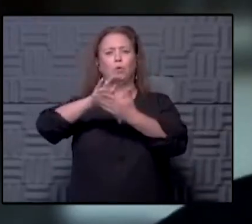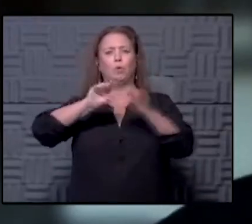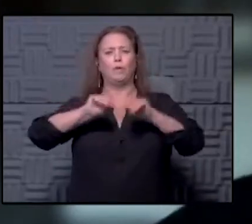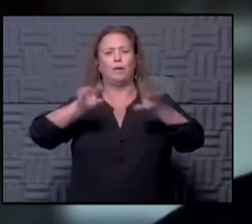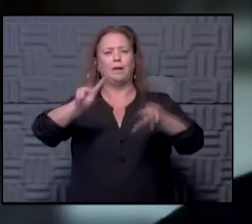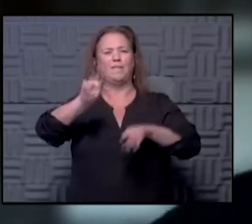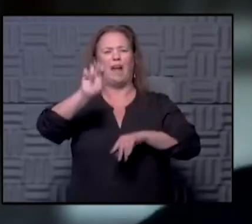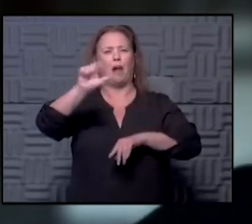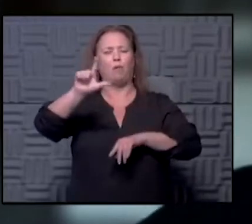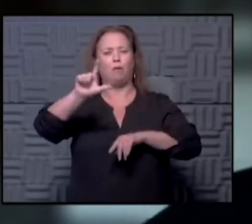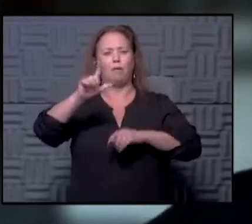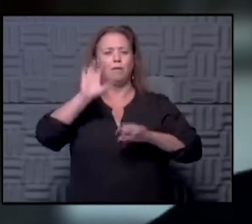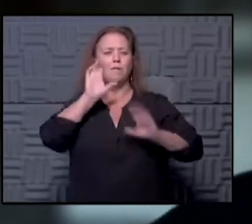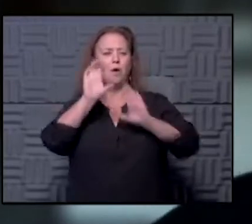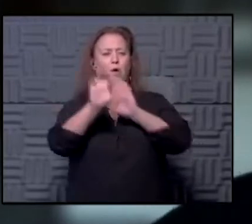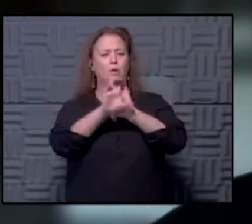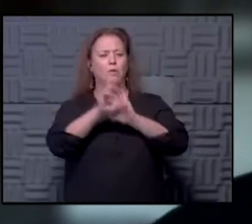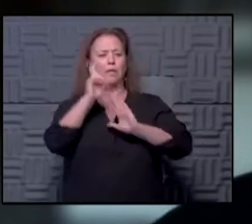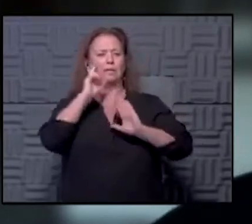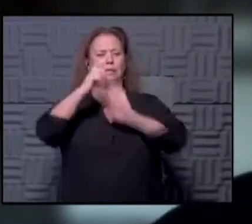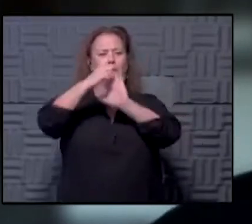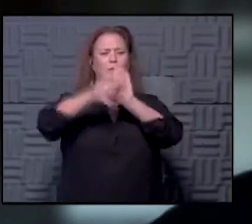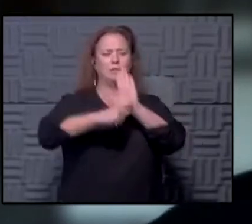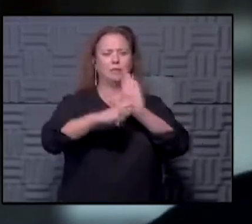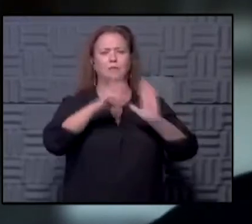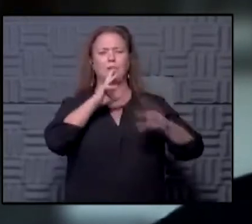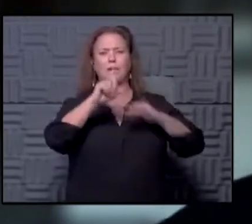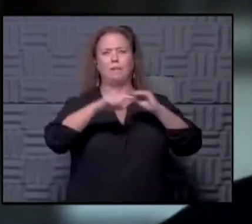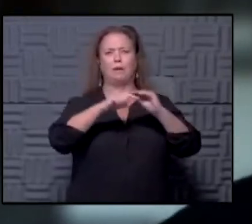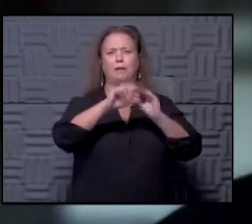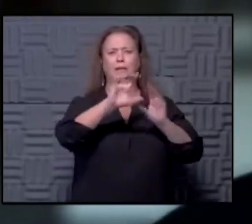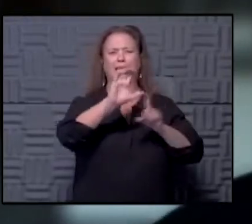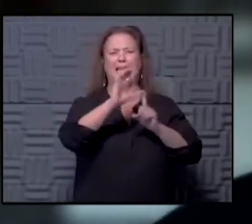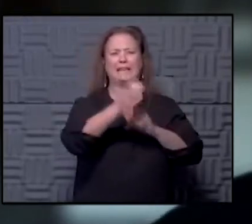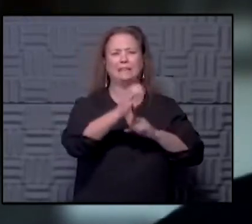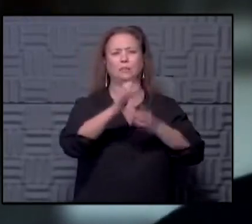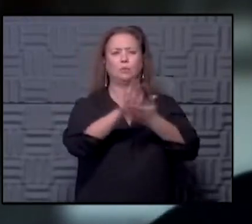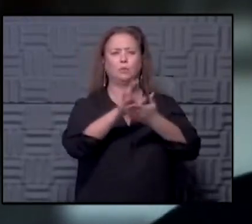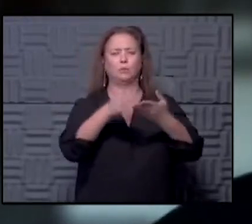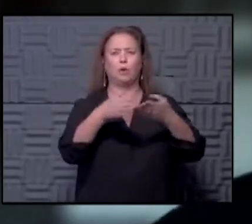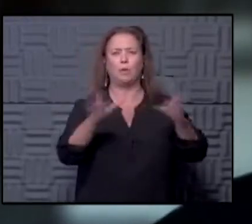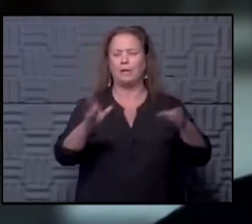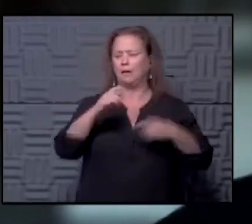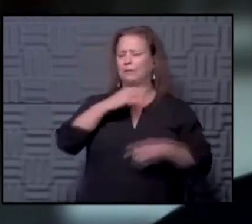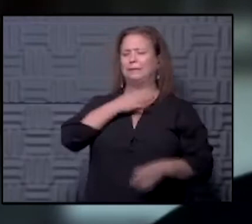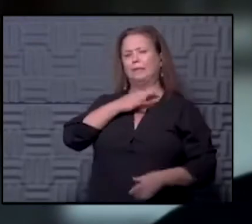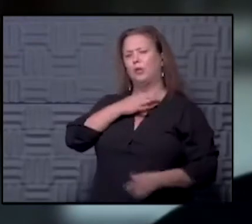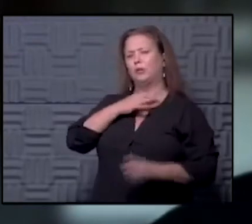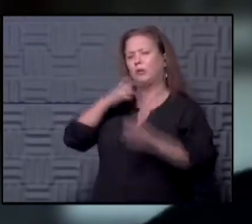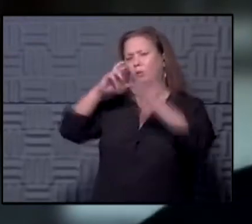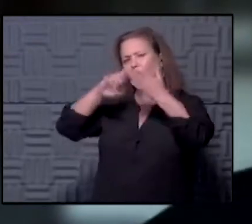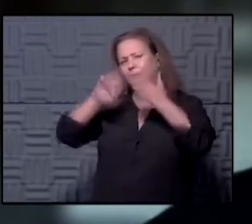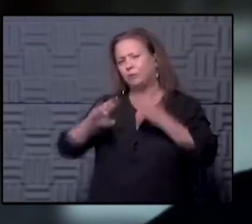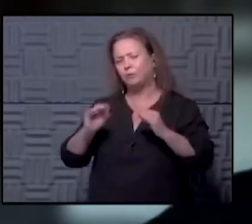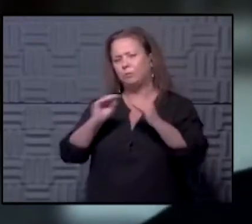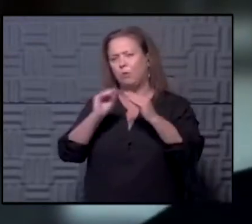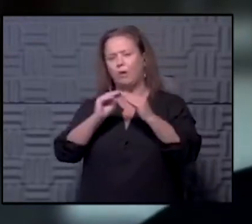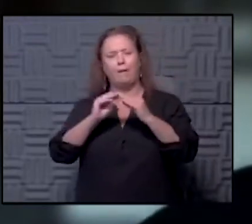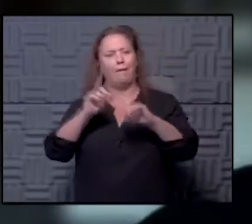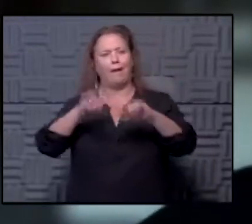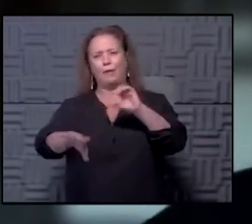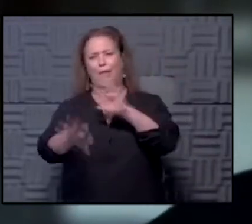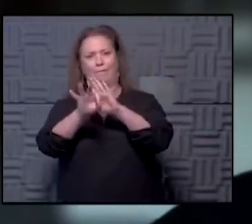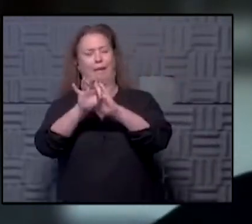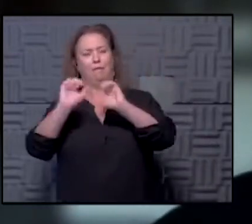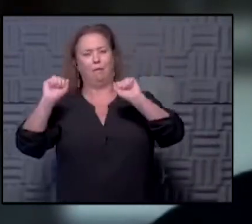photo, and I saw all these articles stating all these cases that were happening as schools opened. So I started getting curious and doing research, and I just couldn't find all